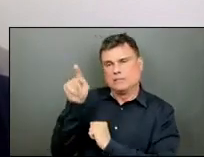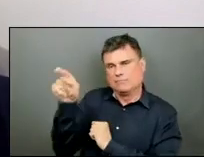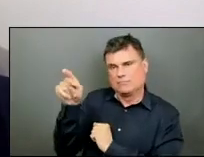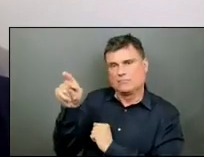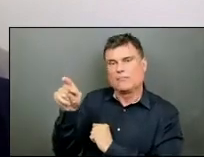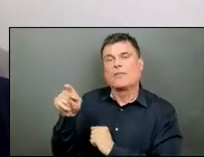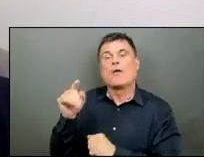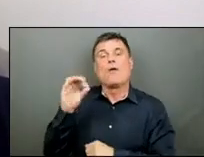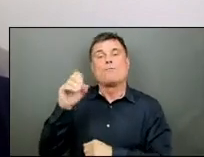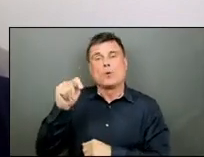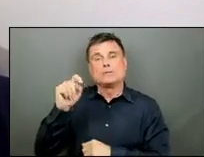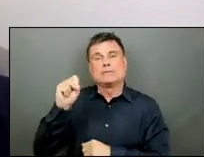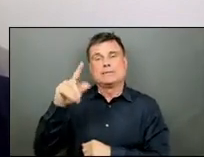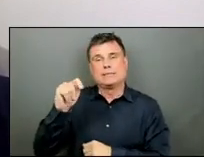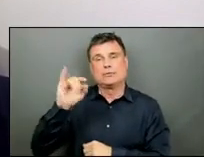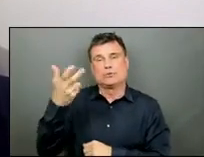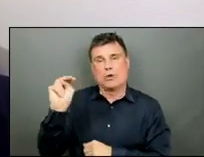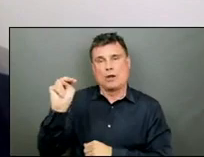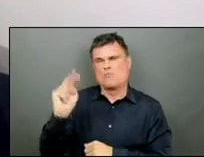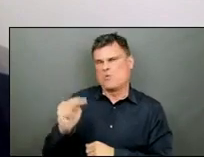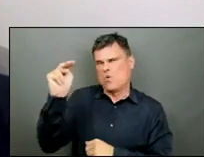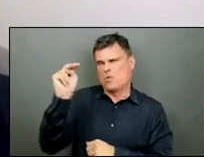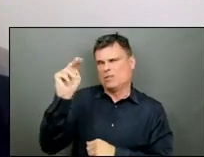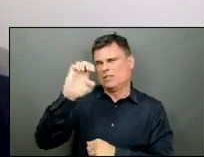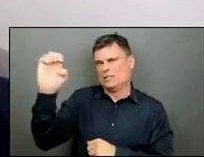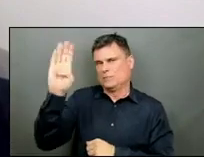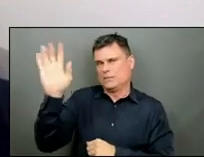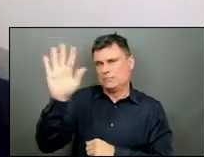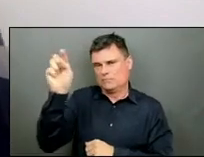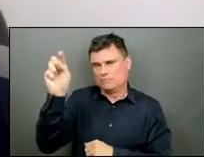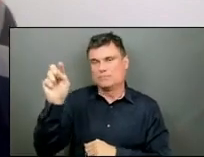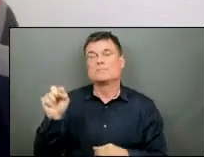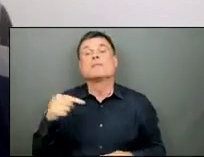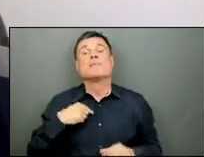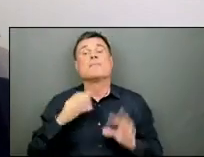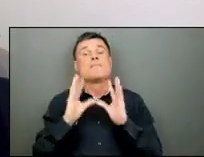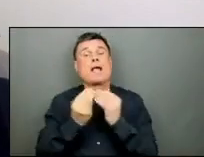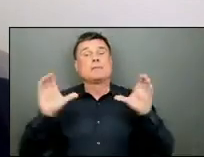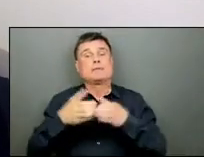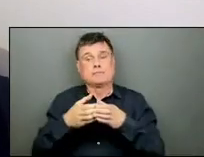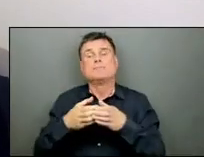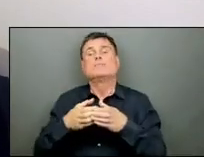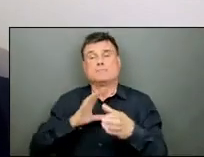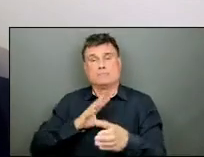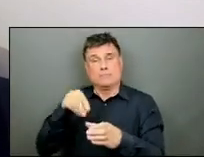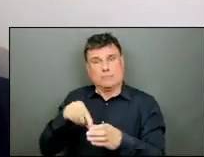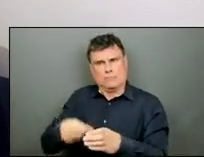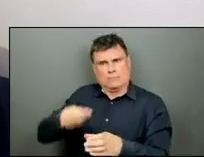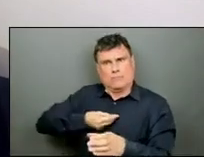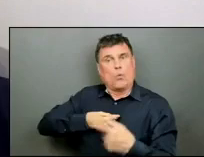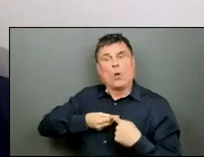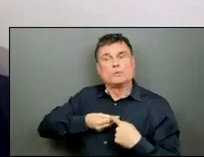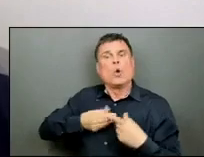A family member of mine shared the Youth Employment Program job posting to me. I applied and then I